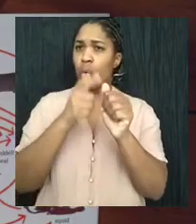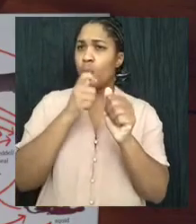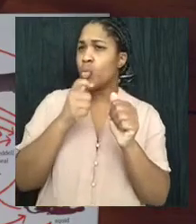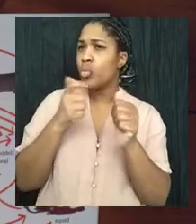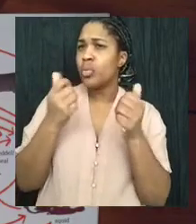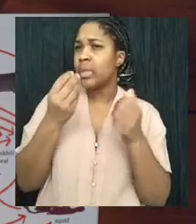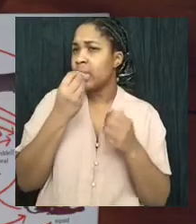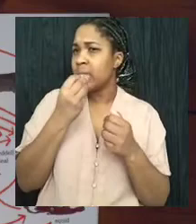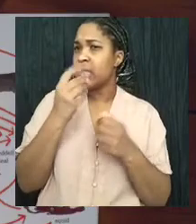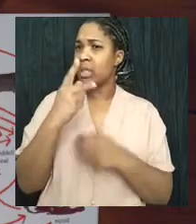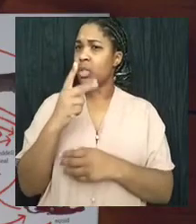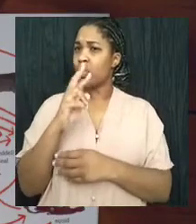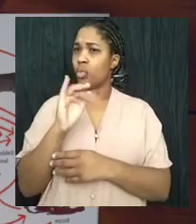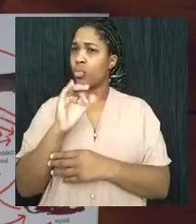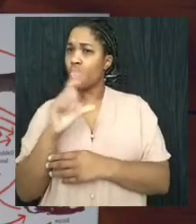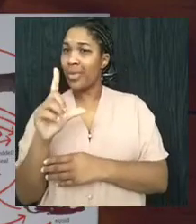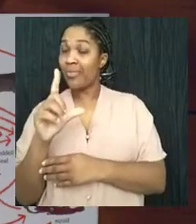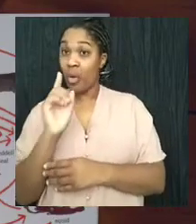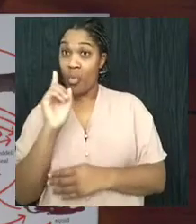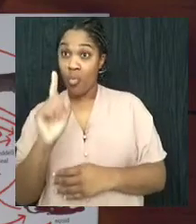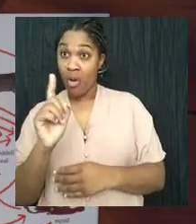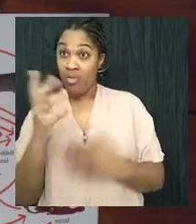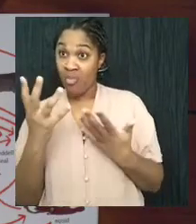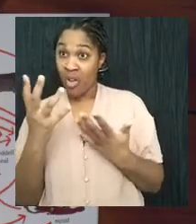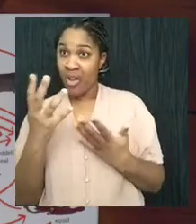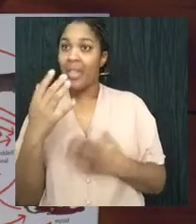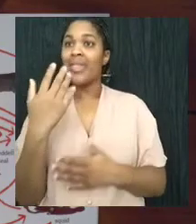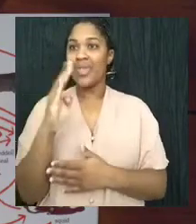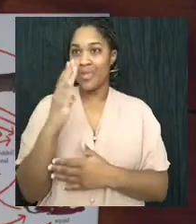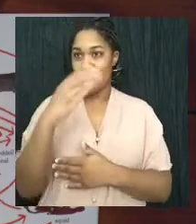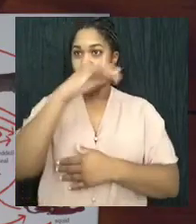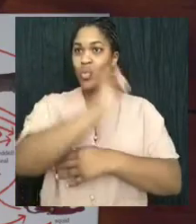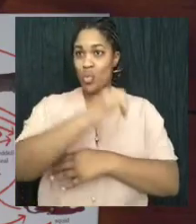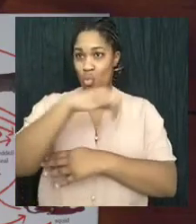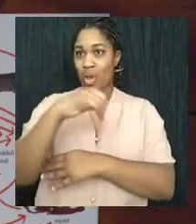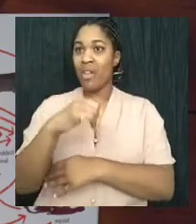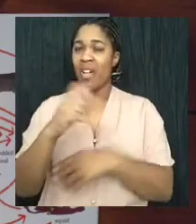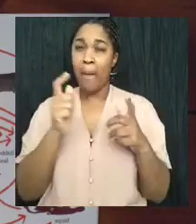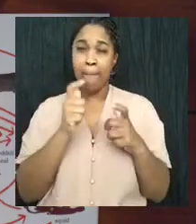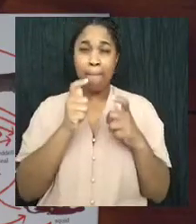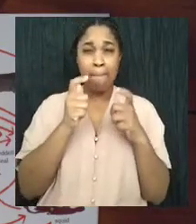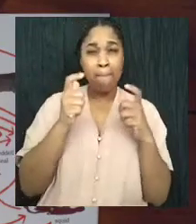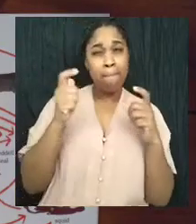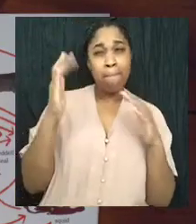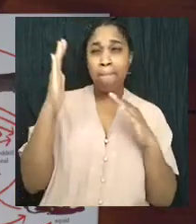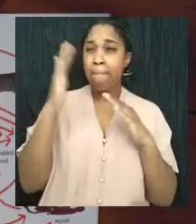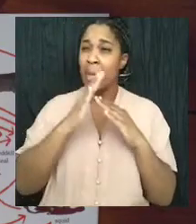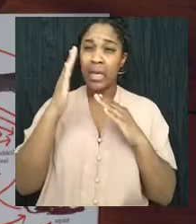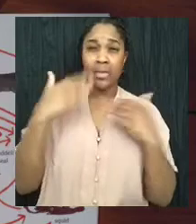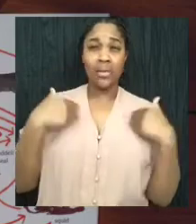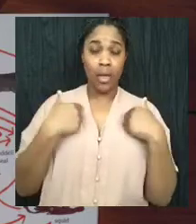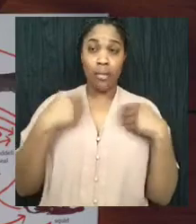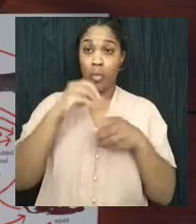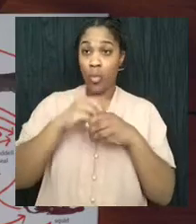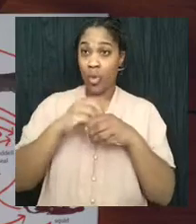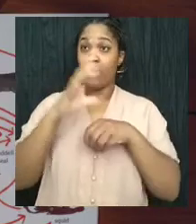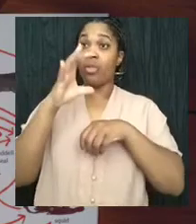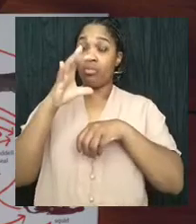blue whale, the biggest animal on Earth. Find the animals that eat